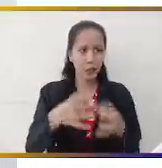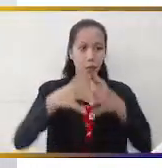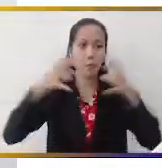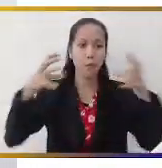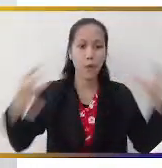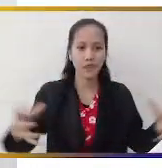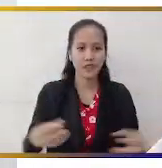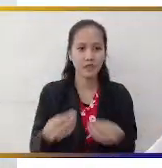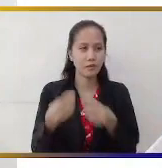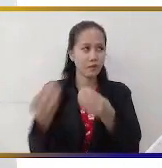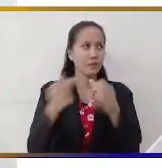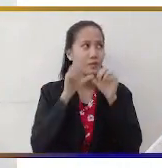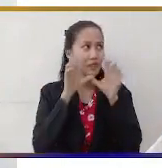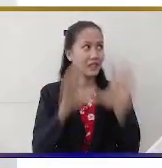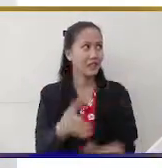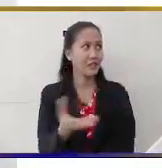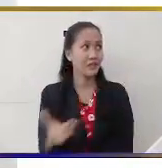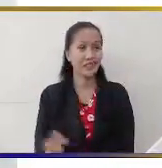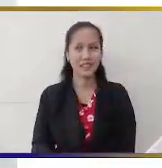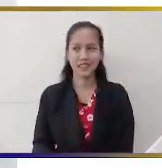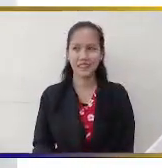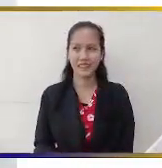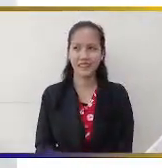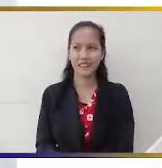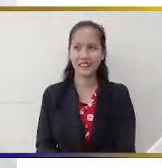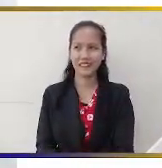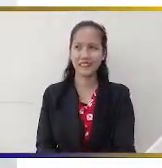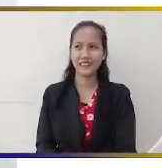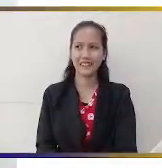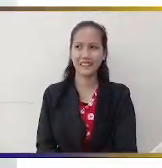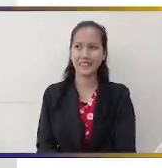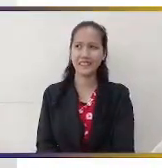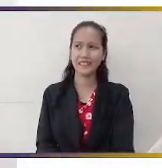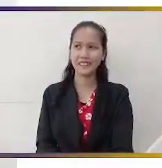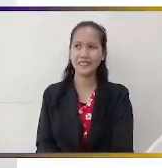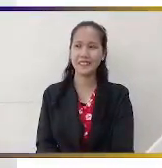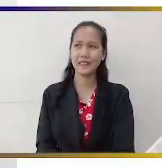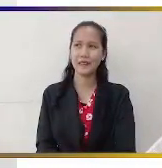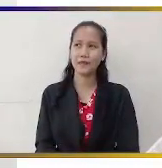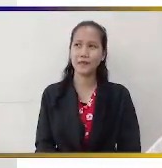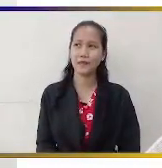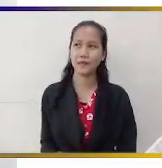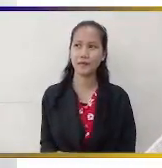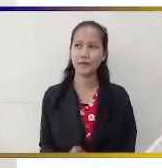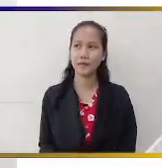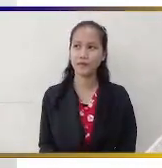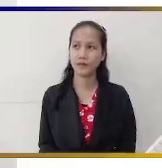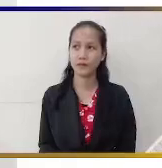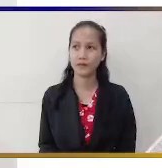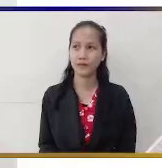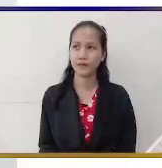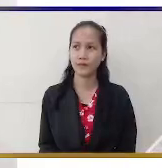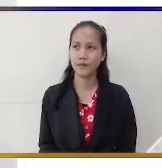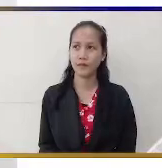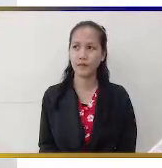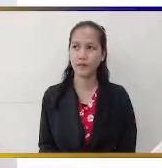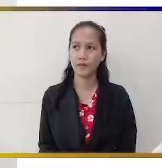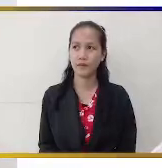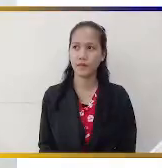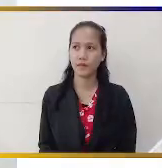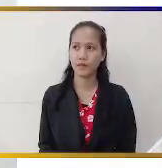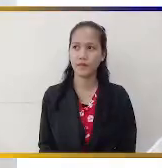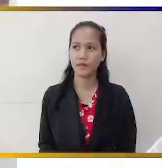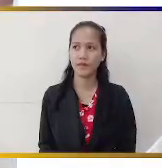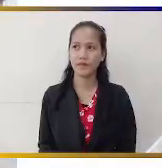What did you come up here with? Where's that stuff? Okay. Amen. So, here. You get this